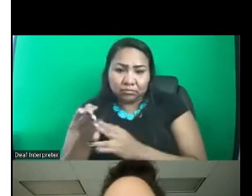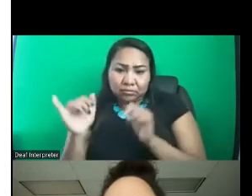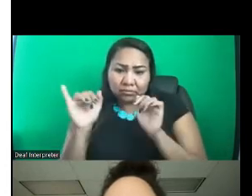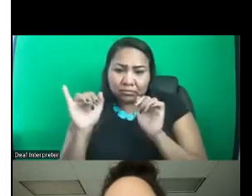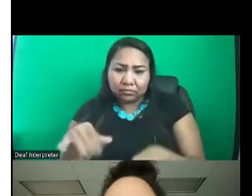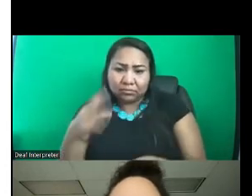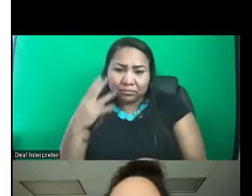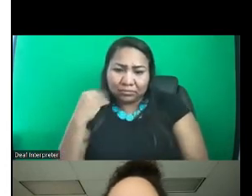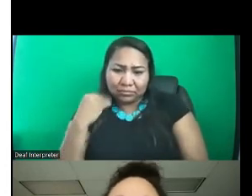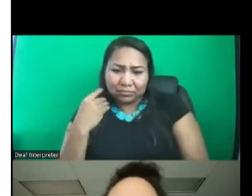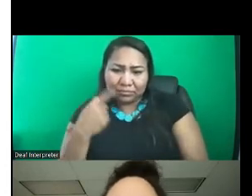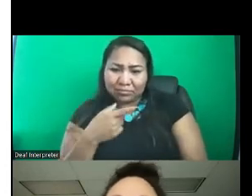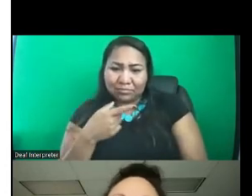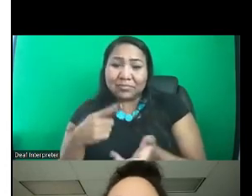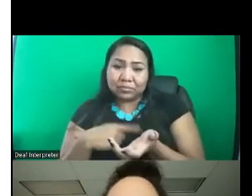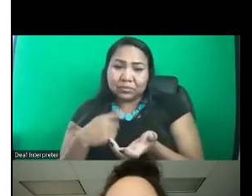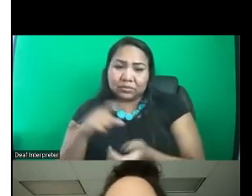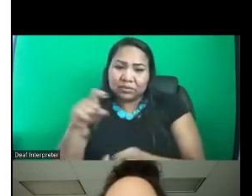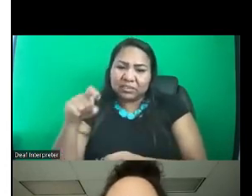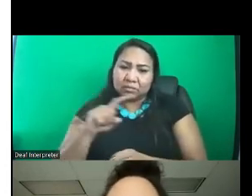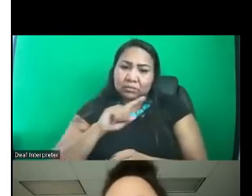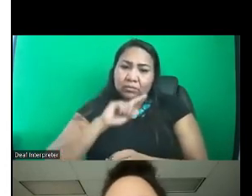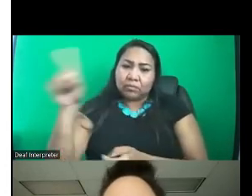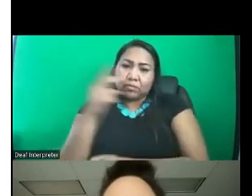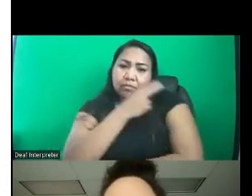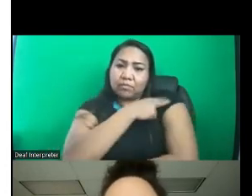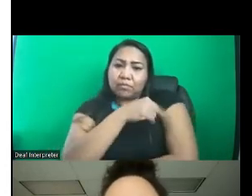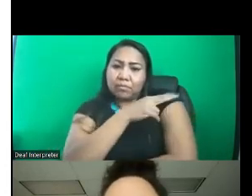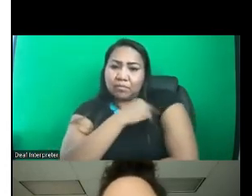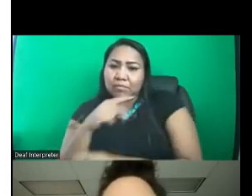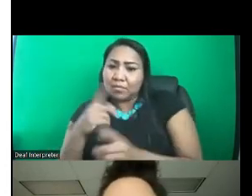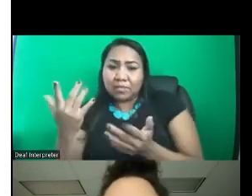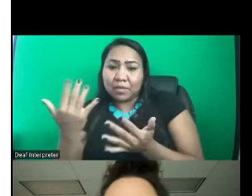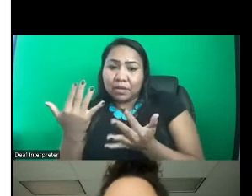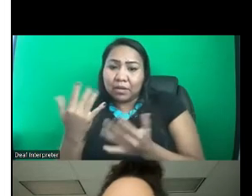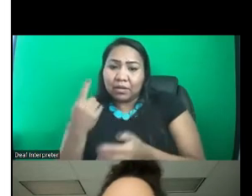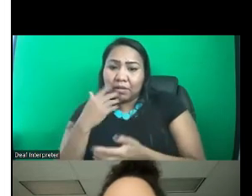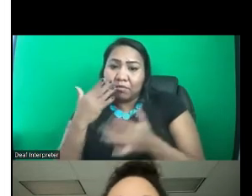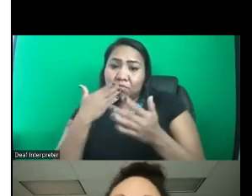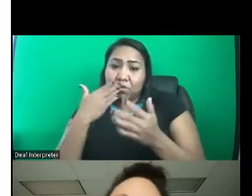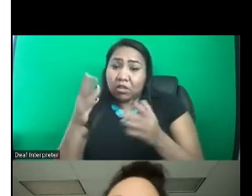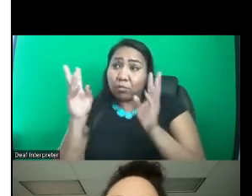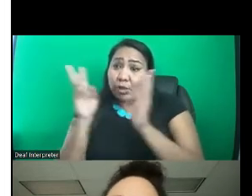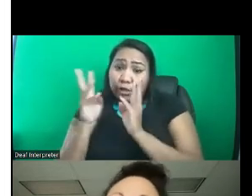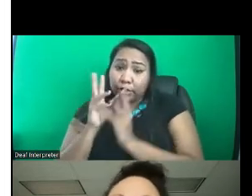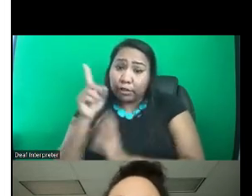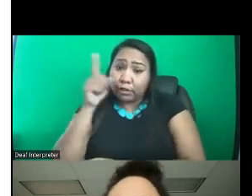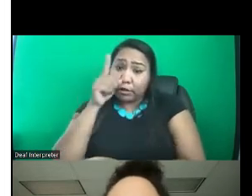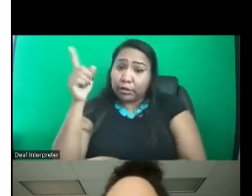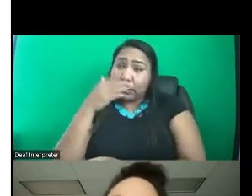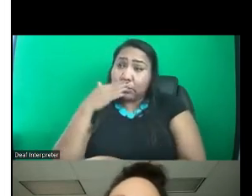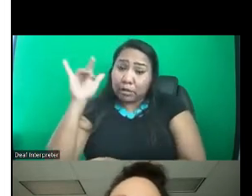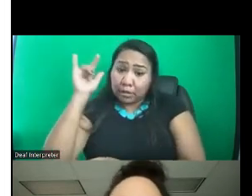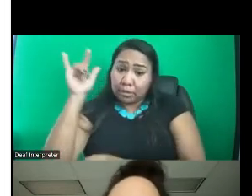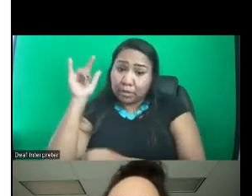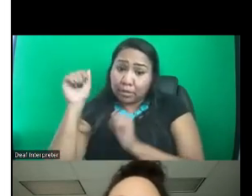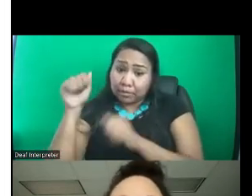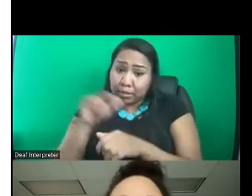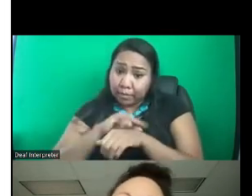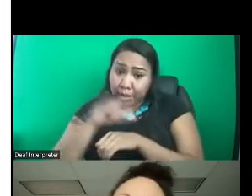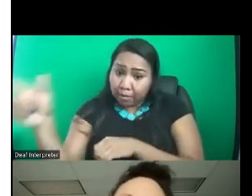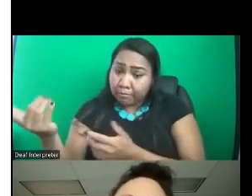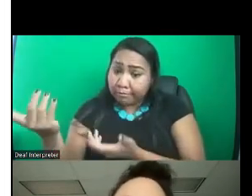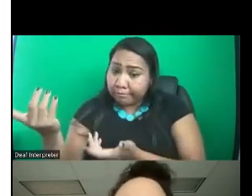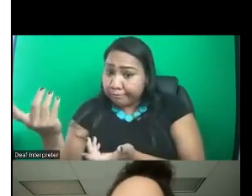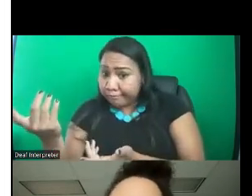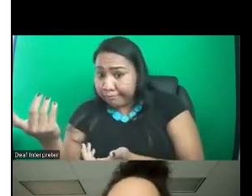but they have to wait till weather and pilots can make it sometimes. They might have taken a dog sled or a snow machine or